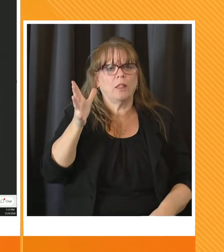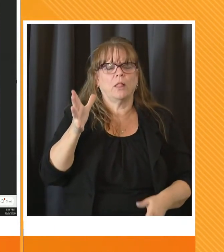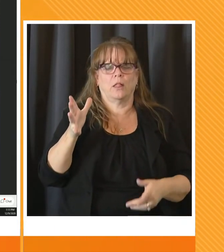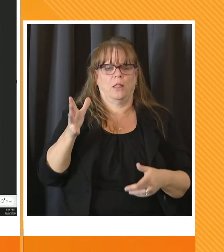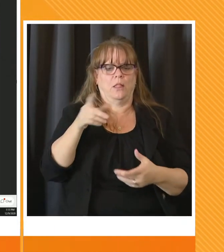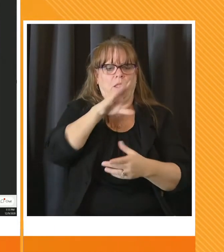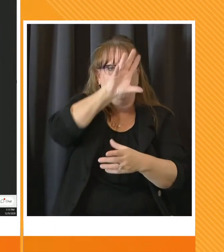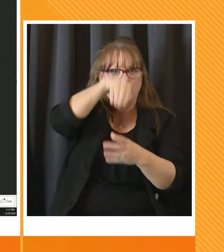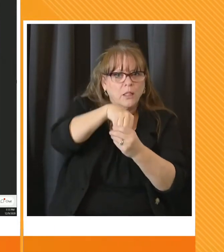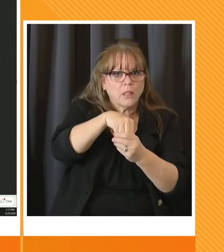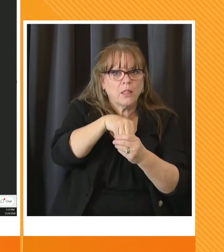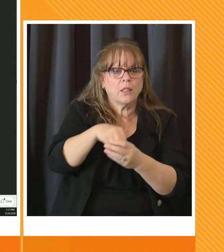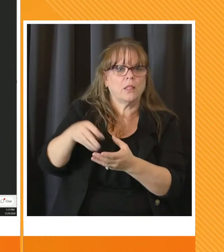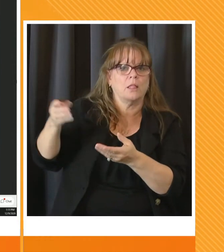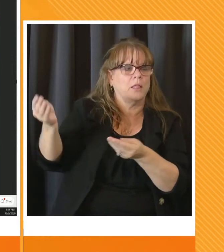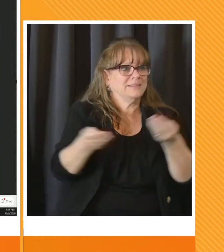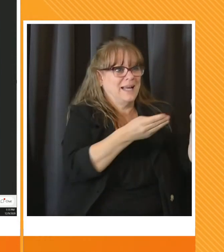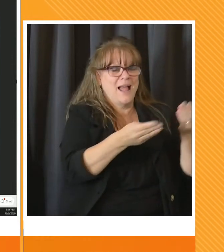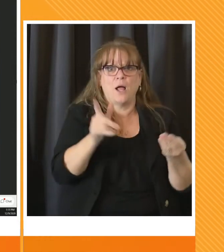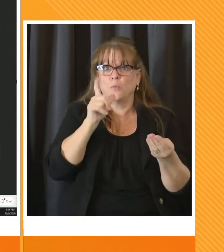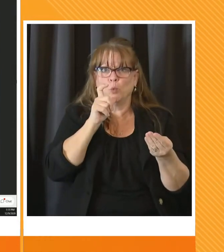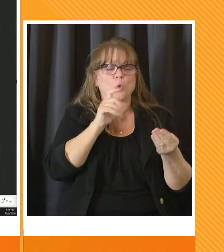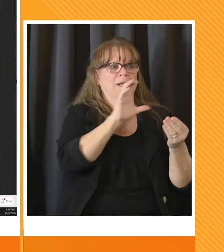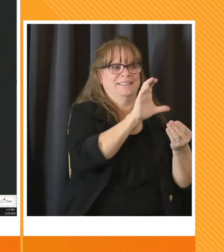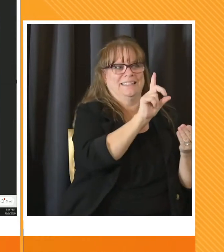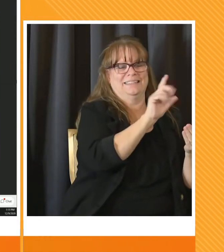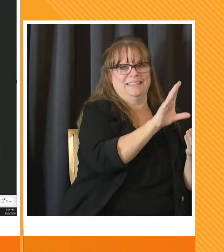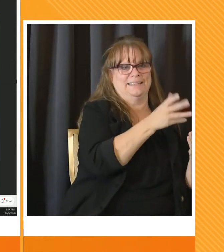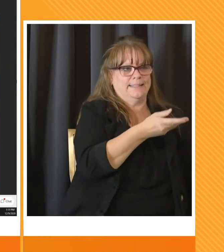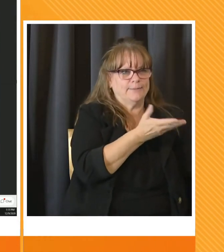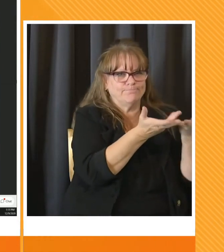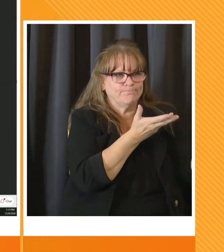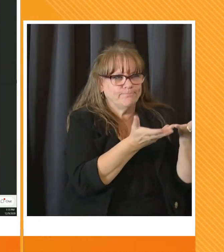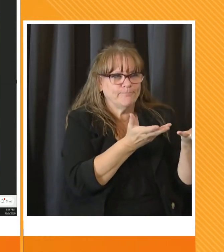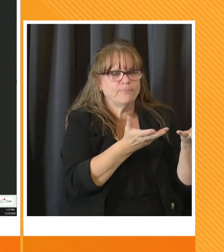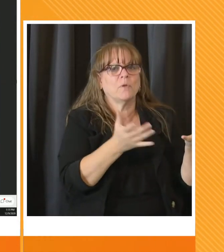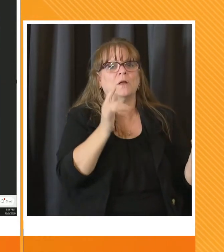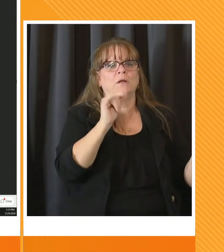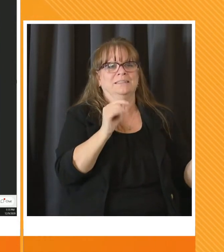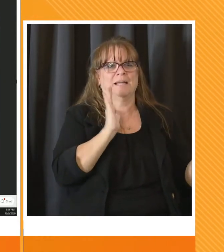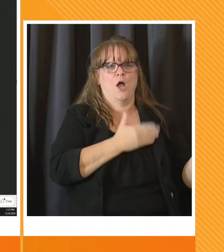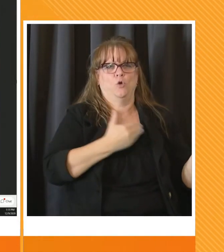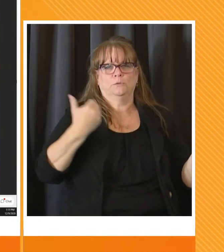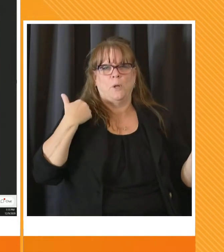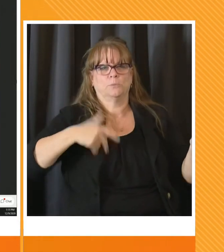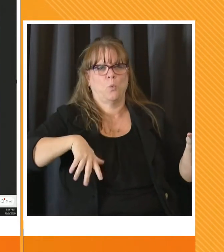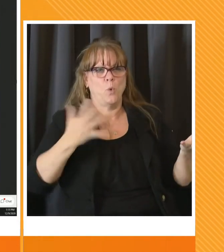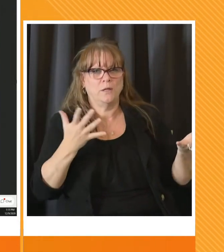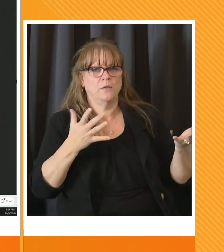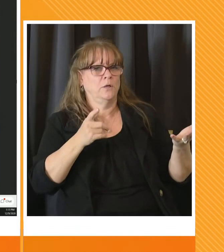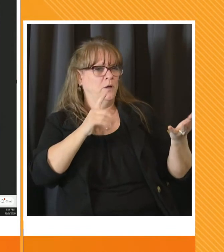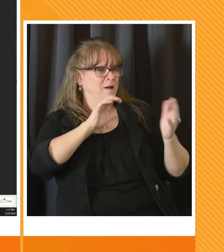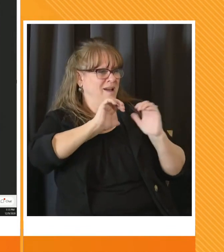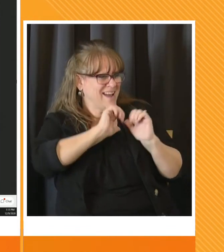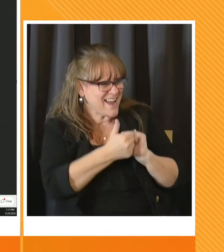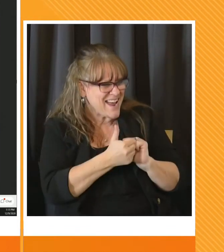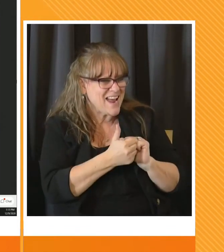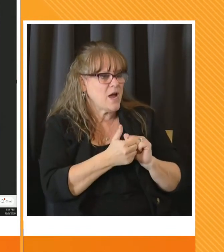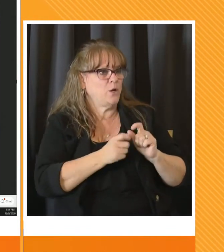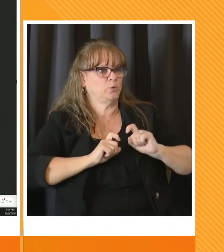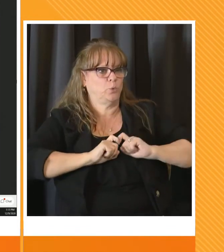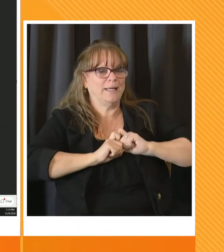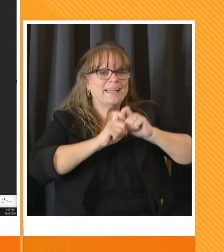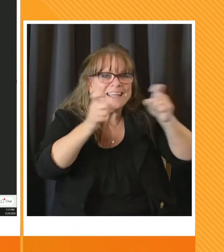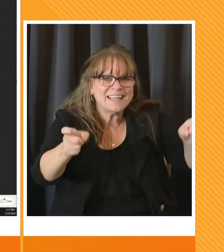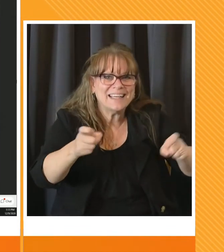responsibility at CDPHE to coordinate the allocation and distribution of vaccines to our pre-positioned hubs and directly to providers. We